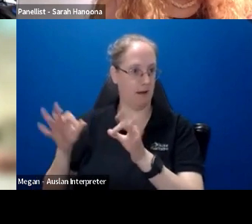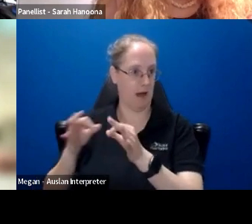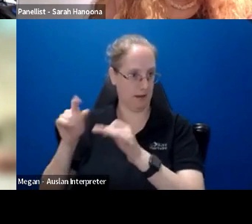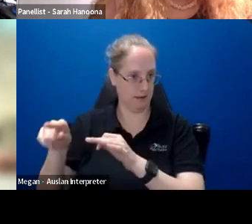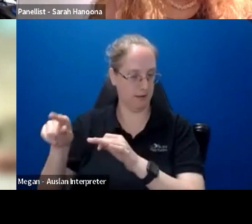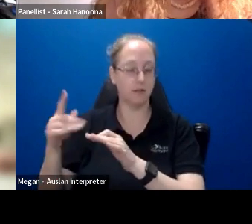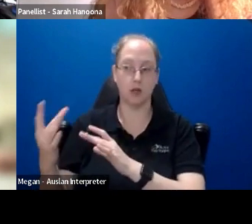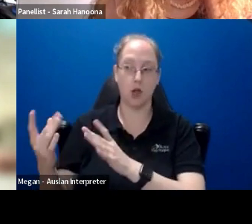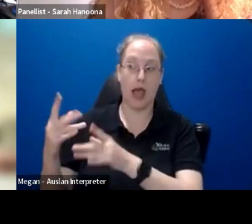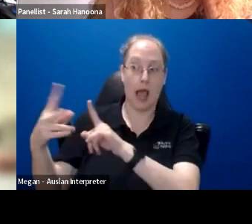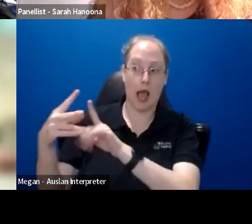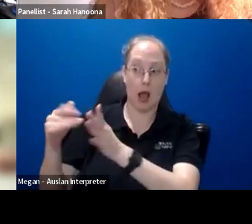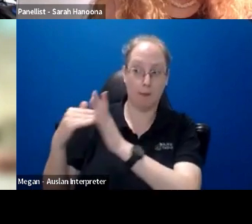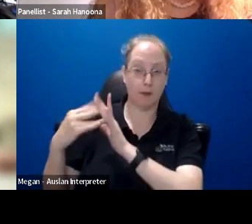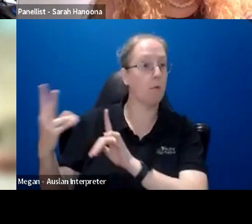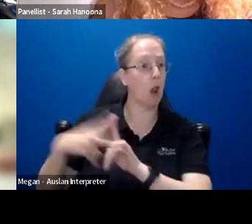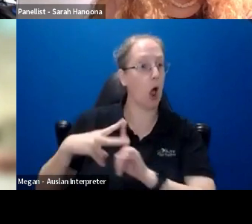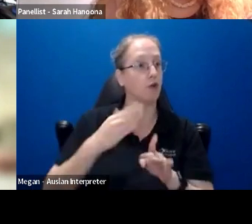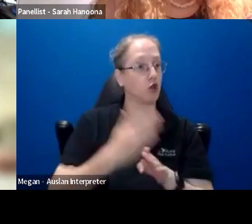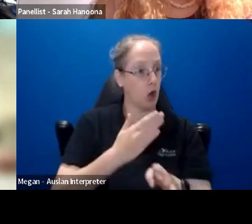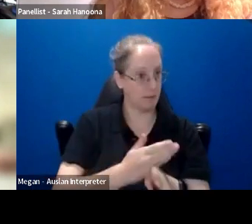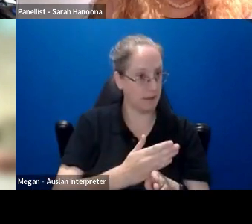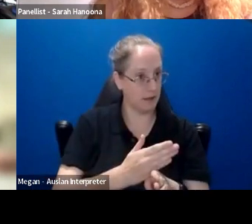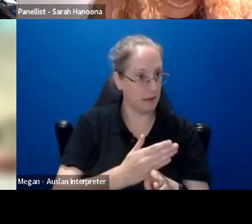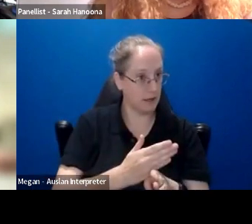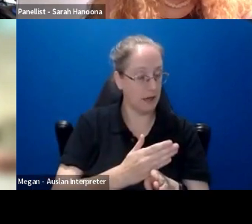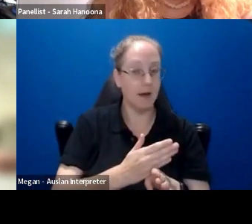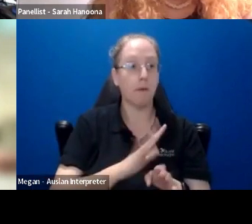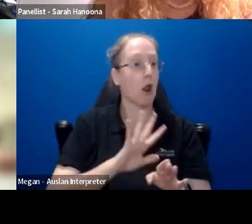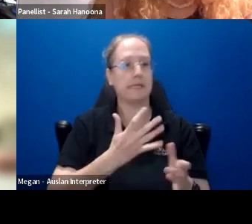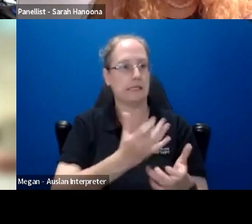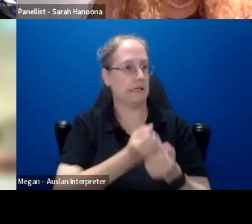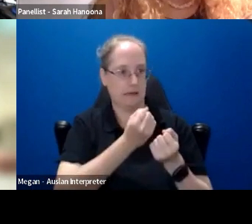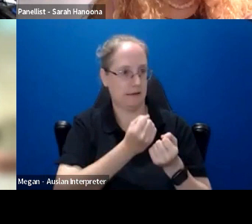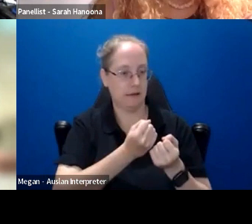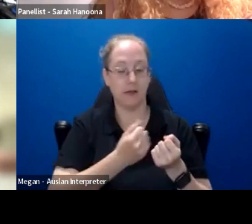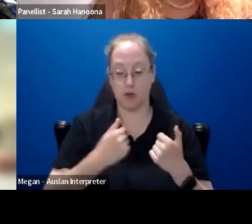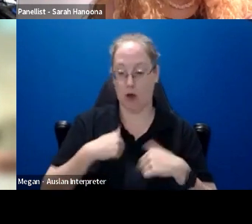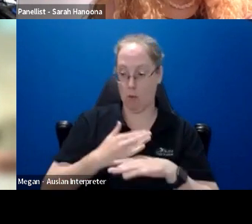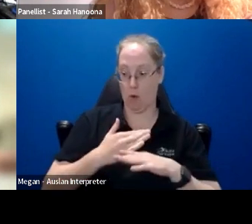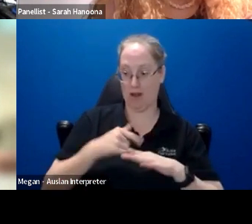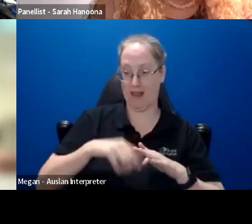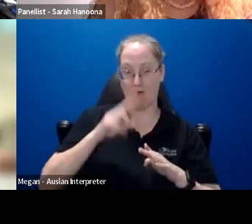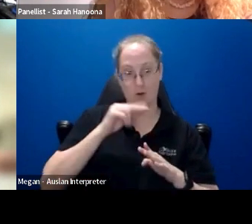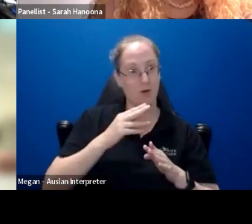and I didn't get the job. Like, okay, I'm working here as a youth advisor, but I recently